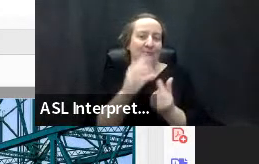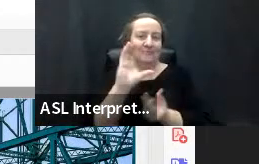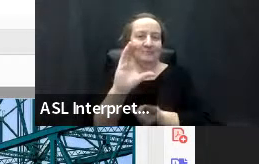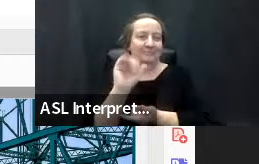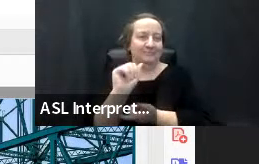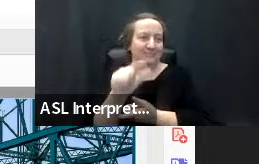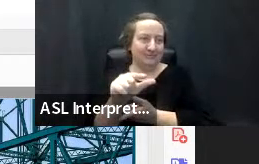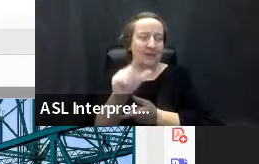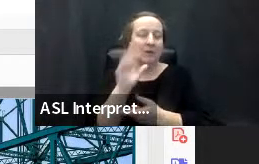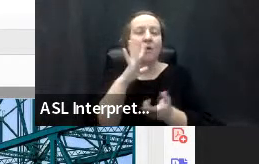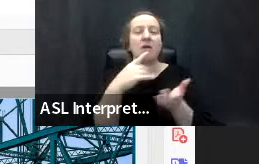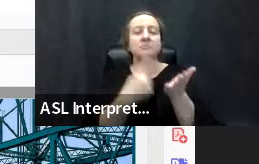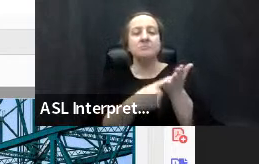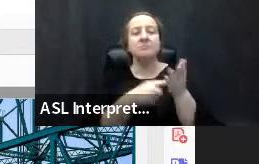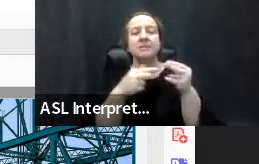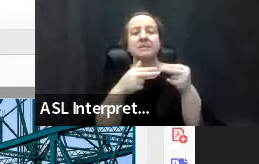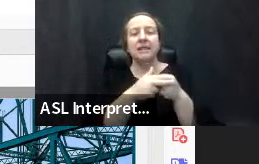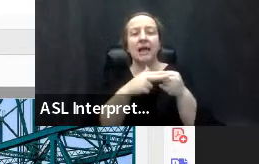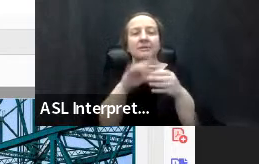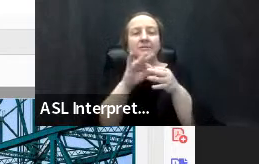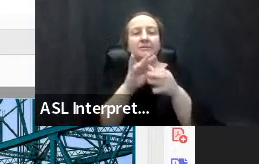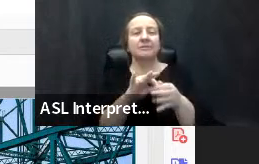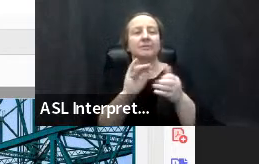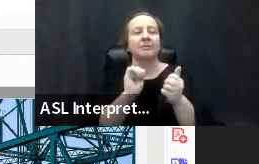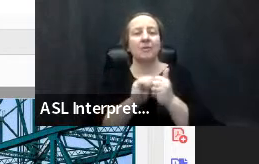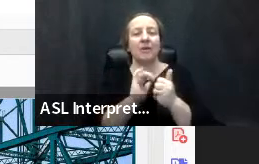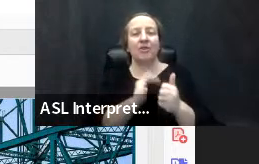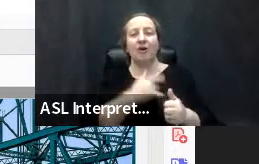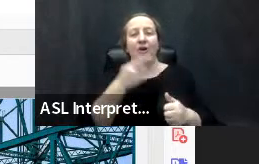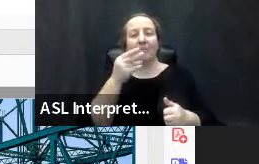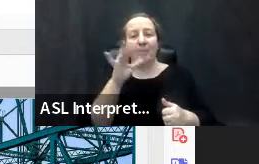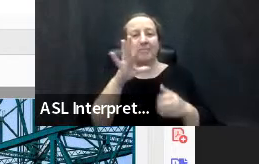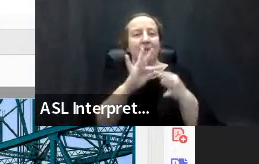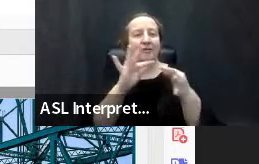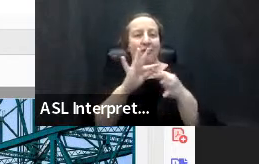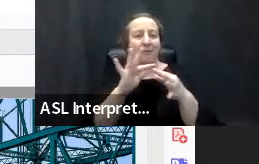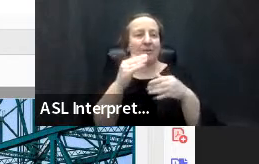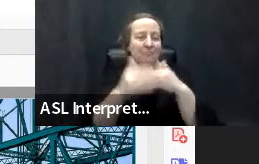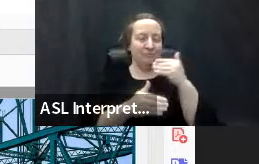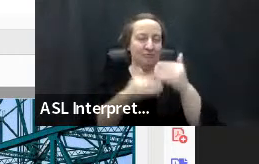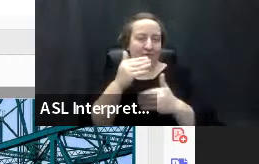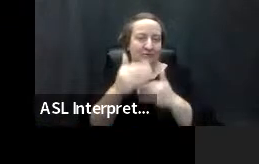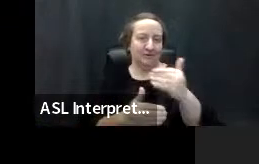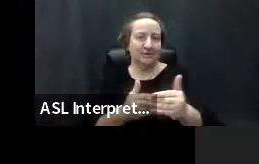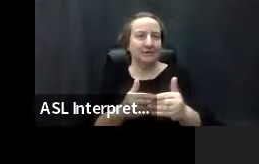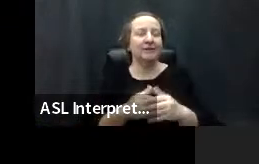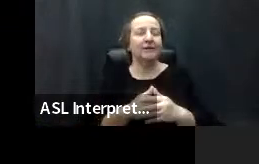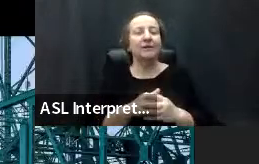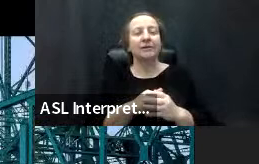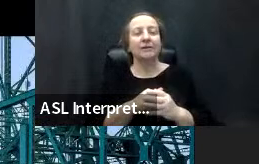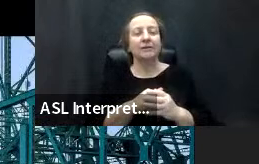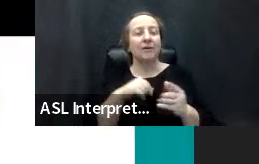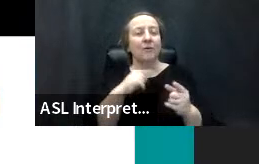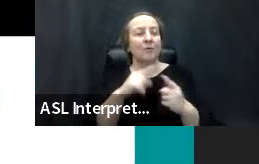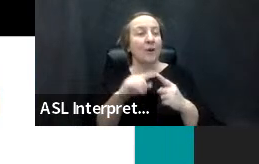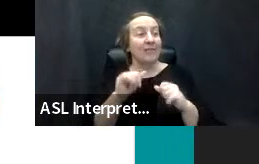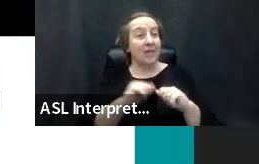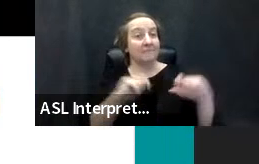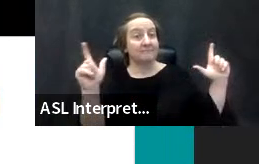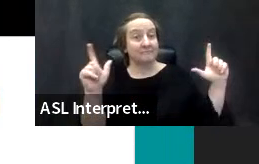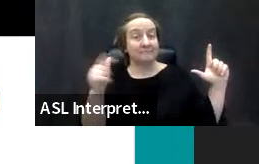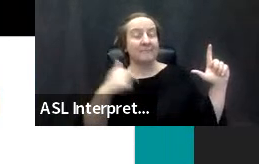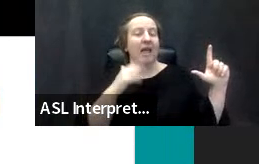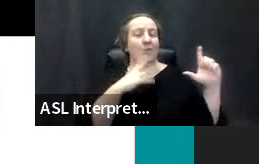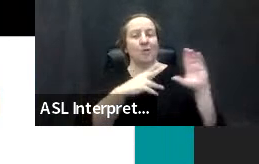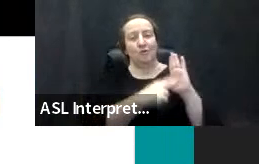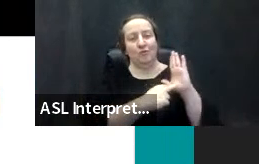to go over slides relative to our public comment process. So as soon as we get those up, I will